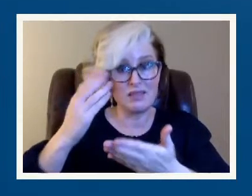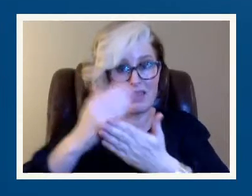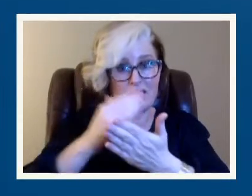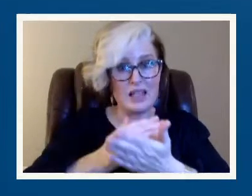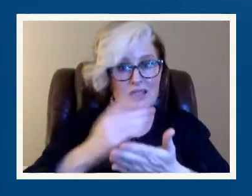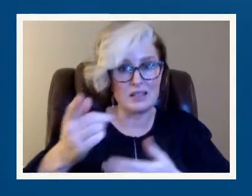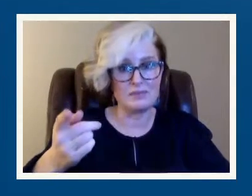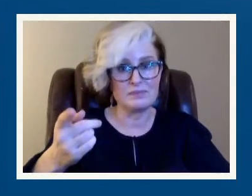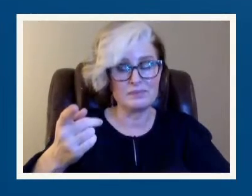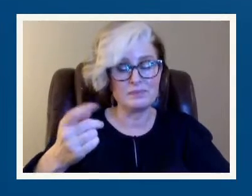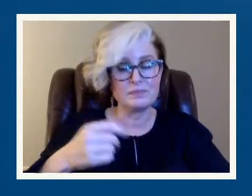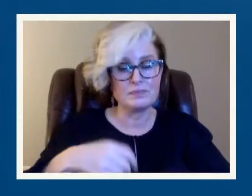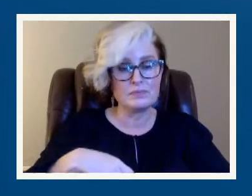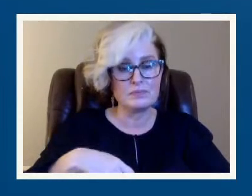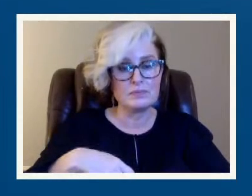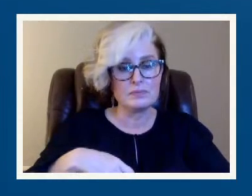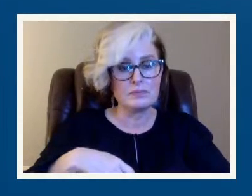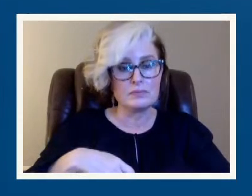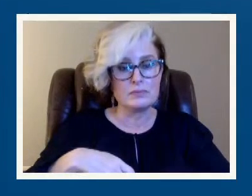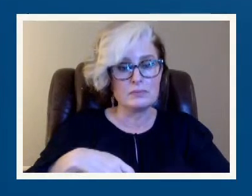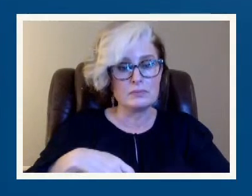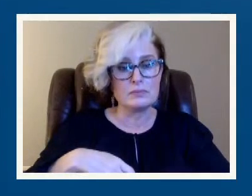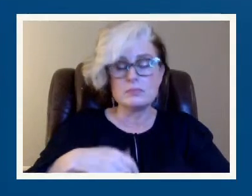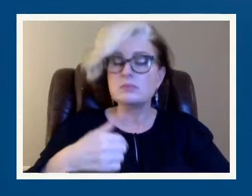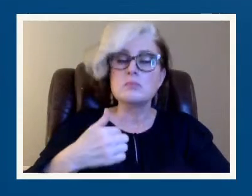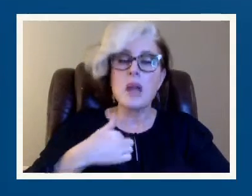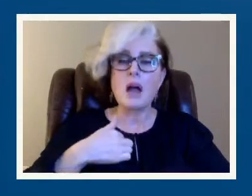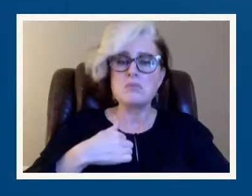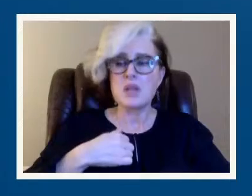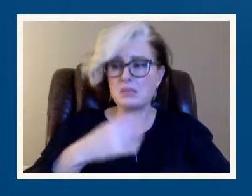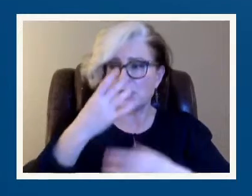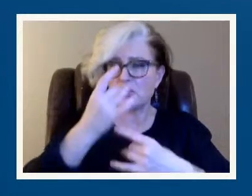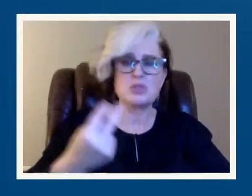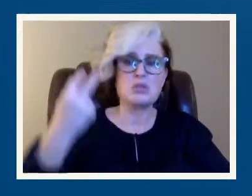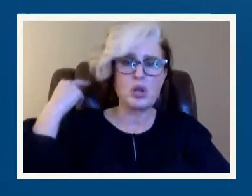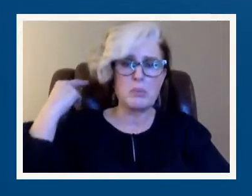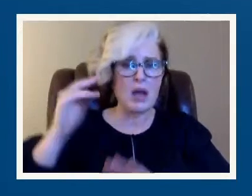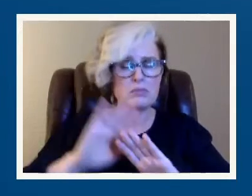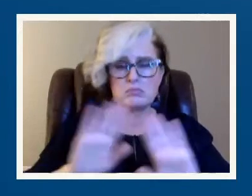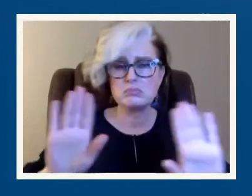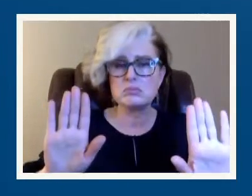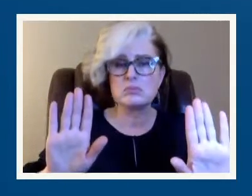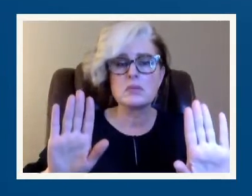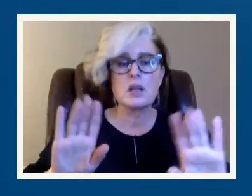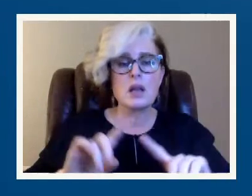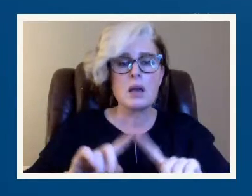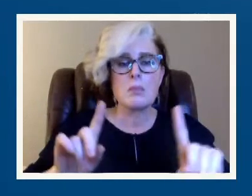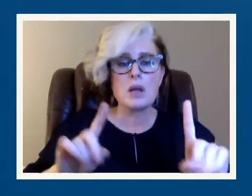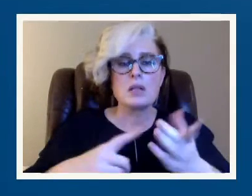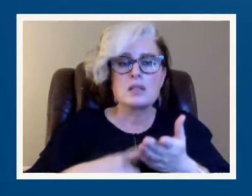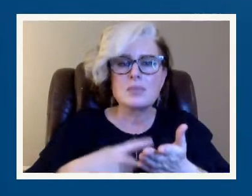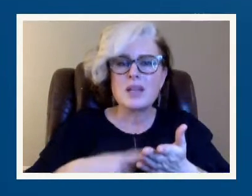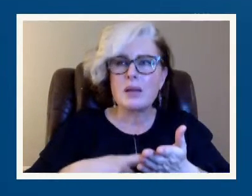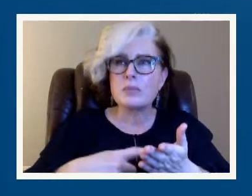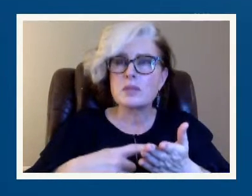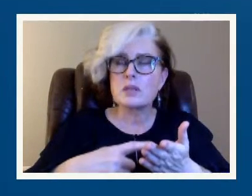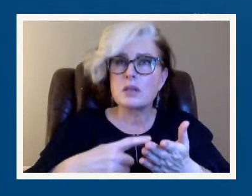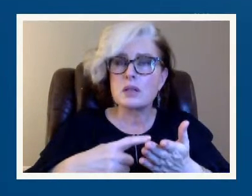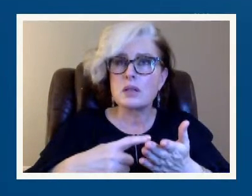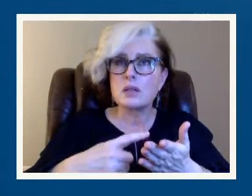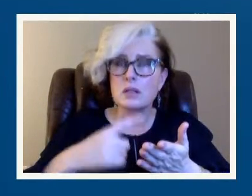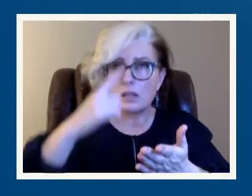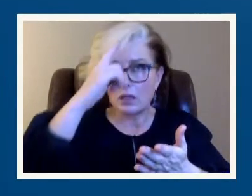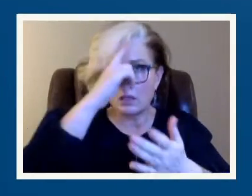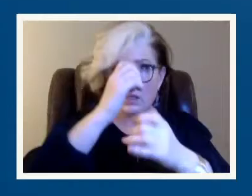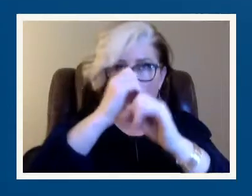Now, I'm not big on looking backwards, but sometimes I can't help imagine what it would have